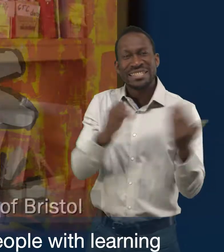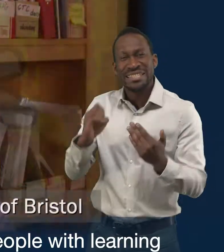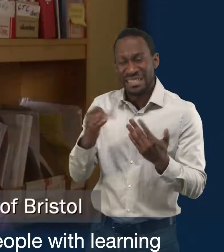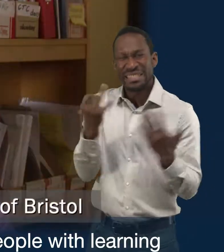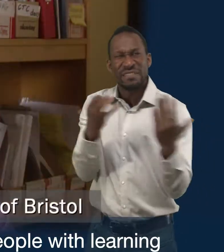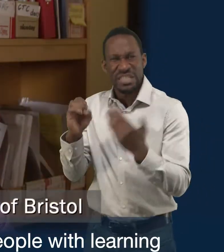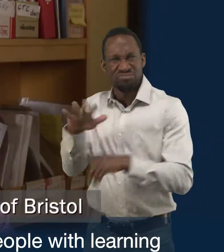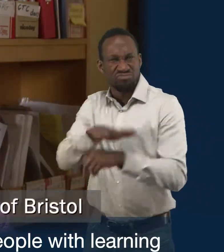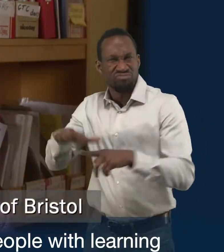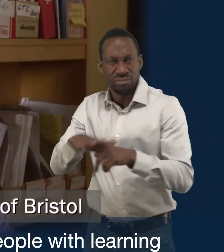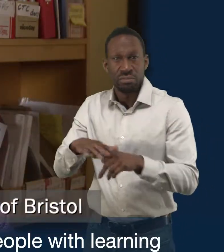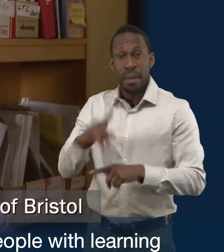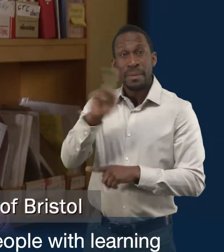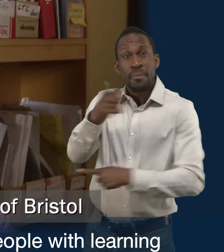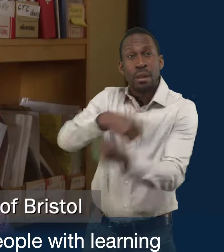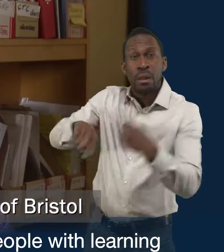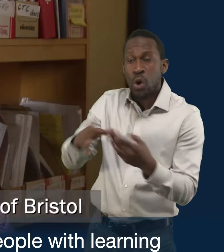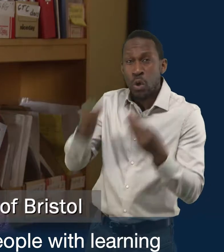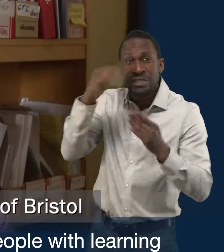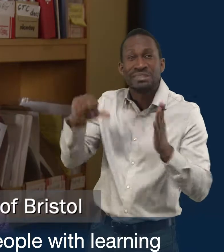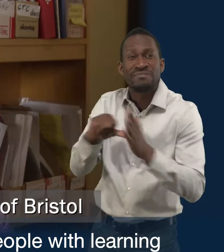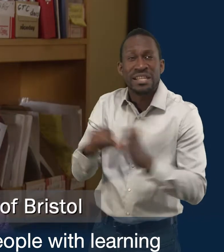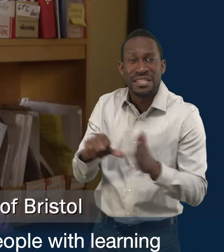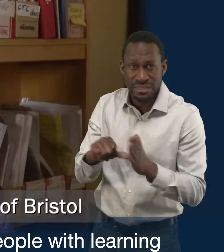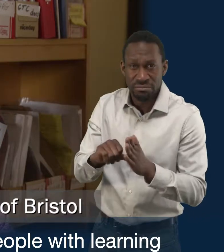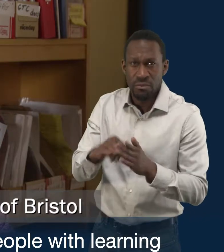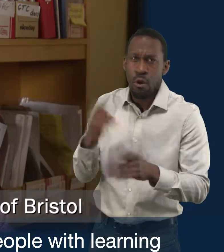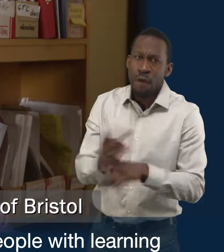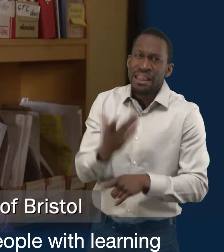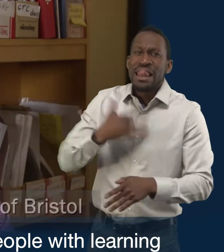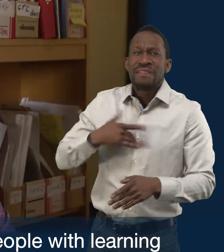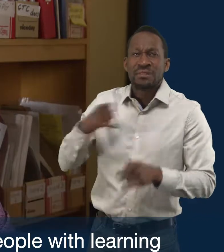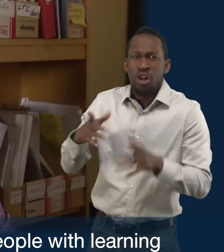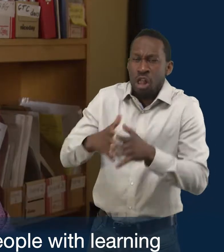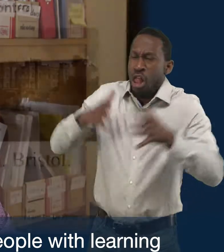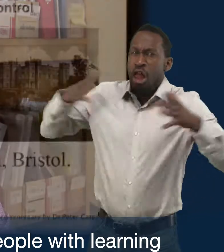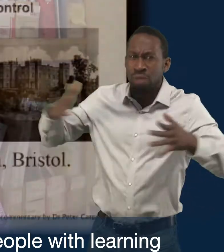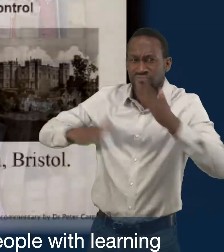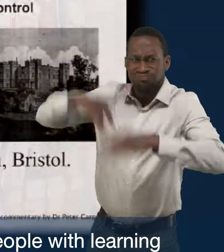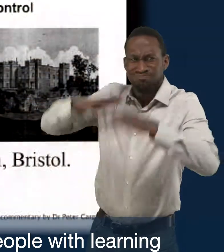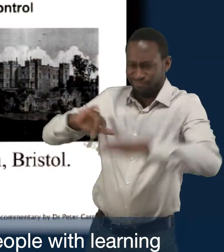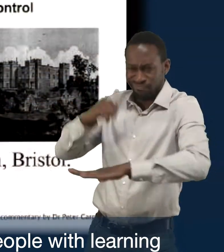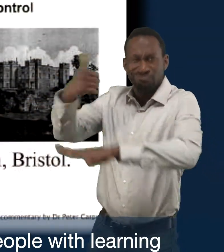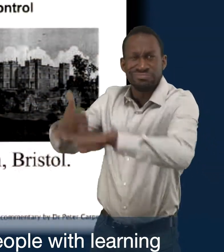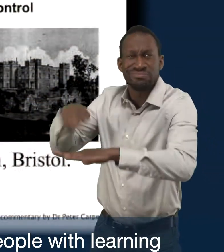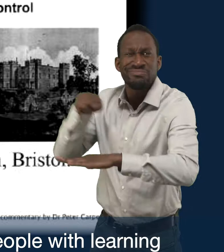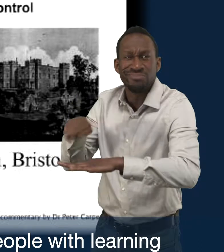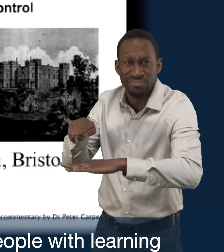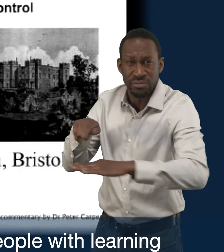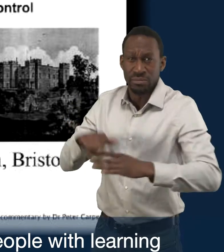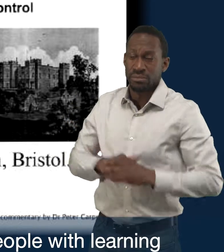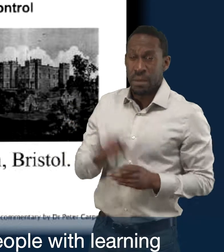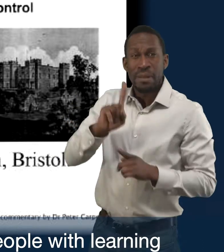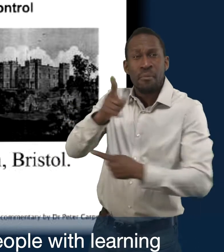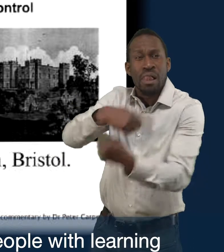So back in the 1960s and 70s, people with learning disabilities often lived in very